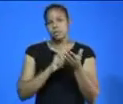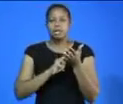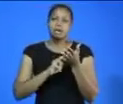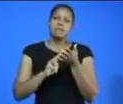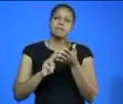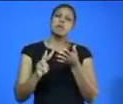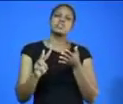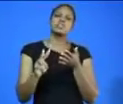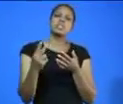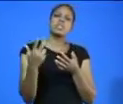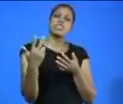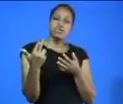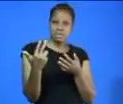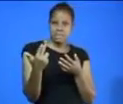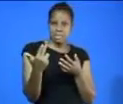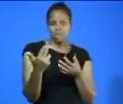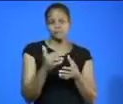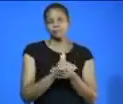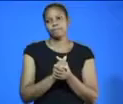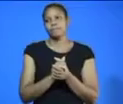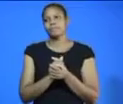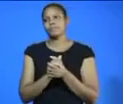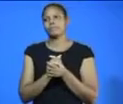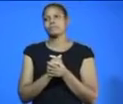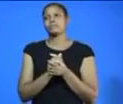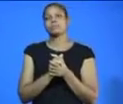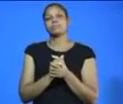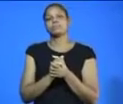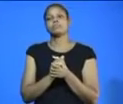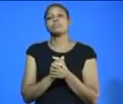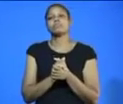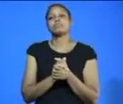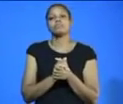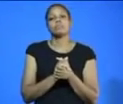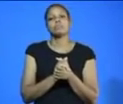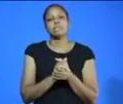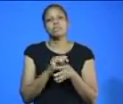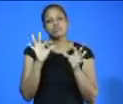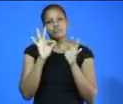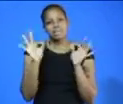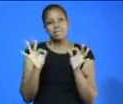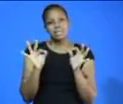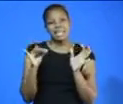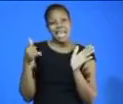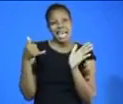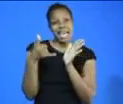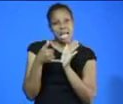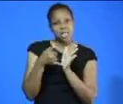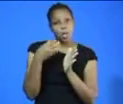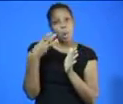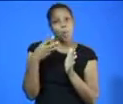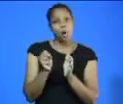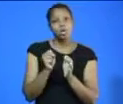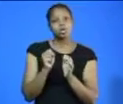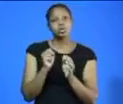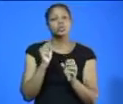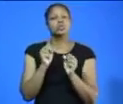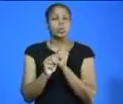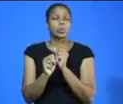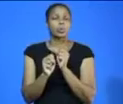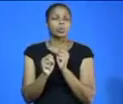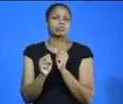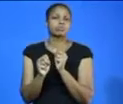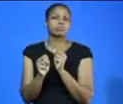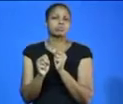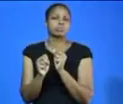verse 13. And it was so, when